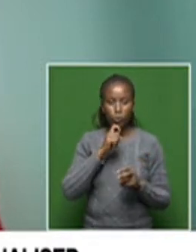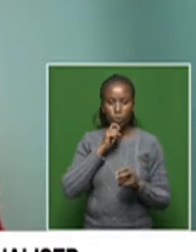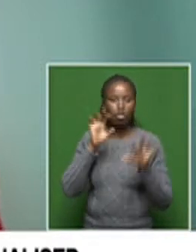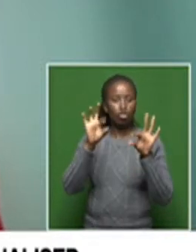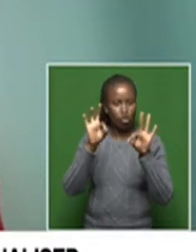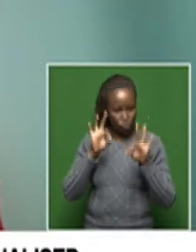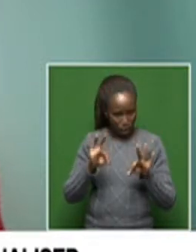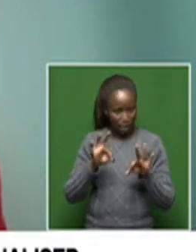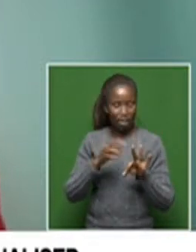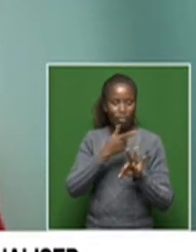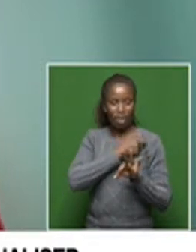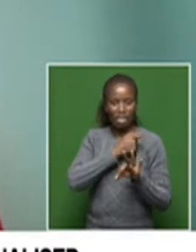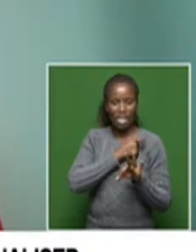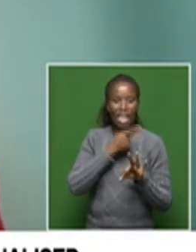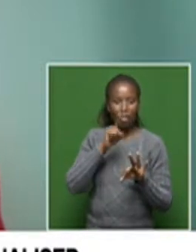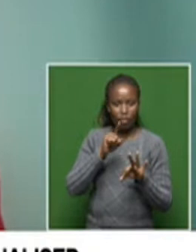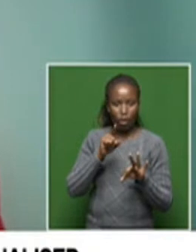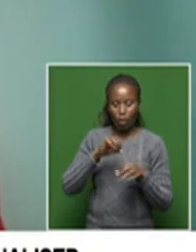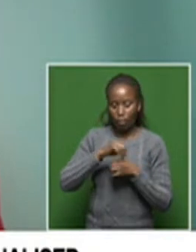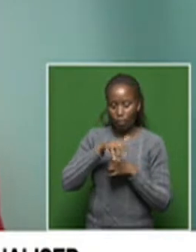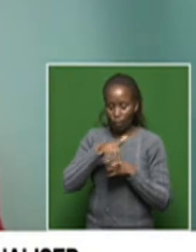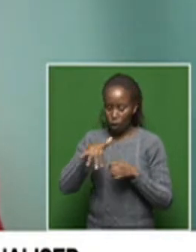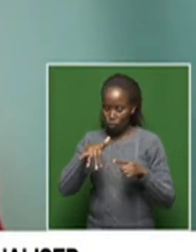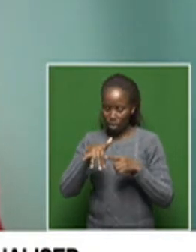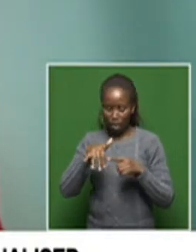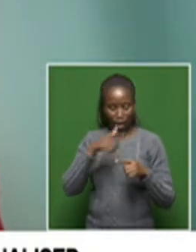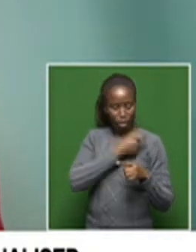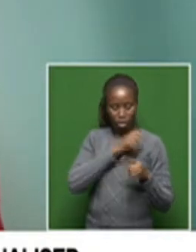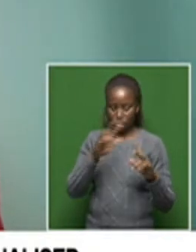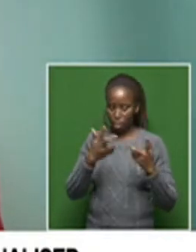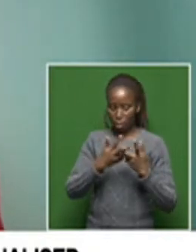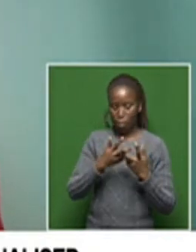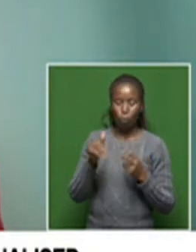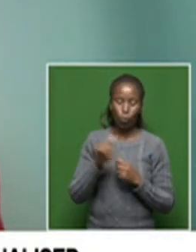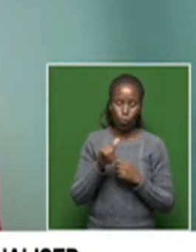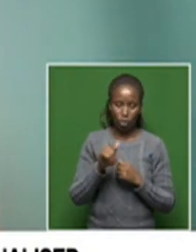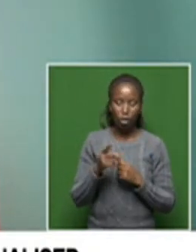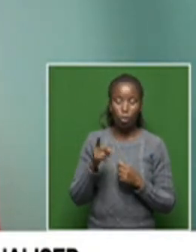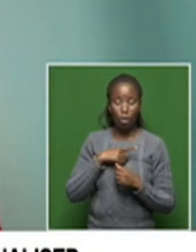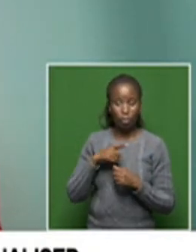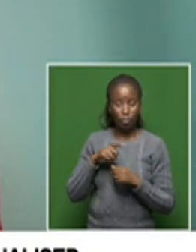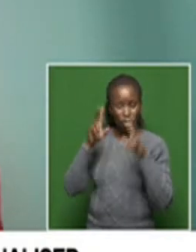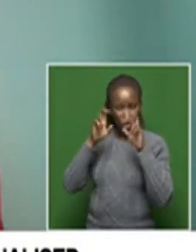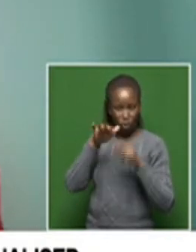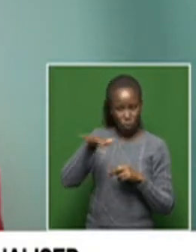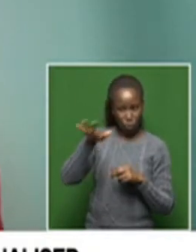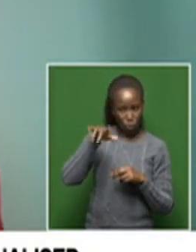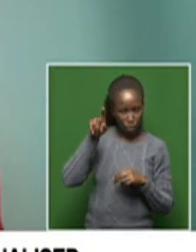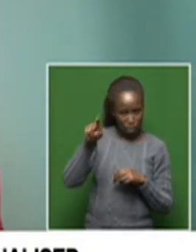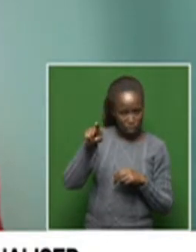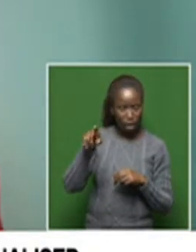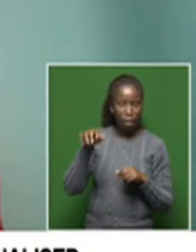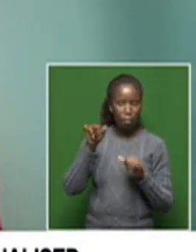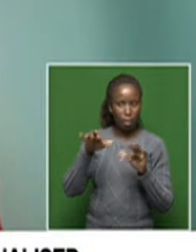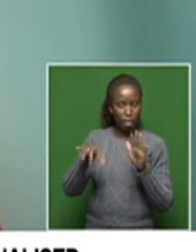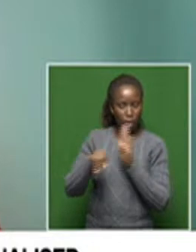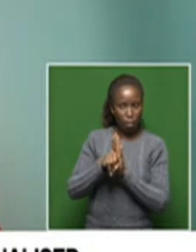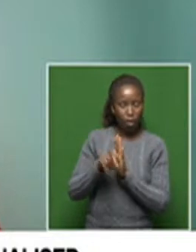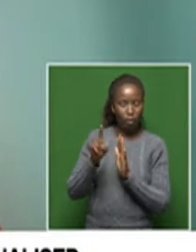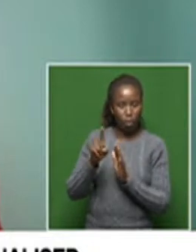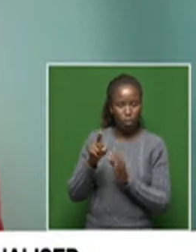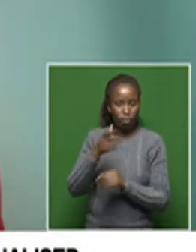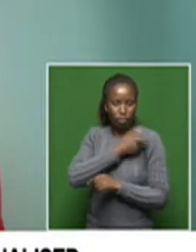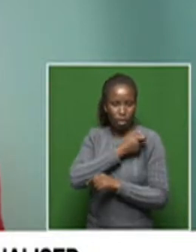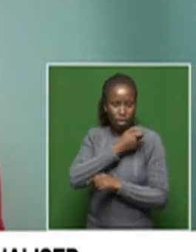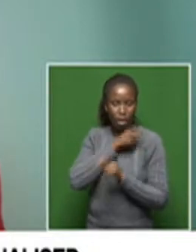right variant. And Seychelles and Mauritius have been entities that have vaccinated